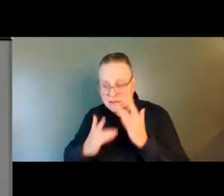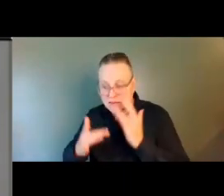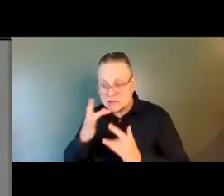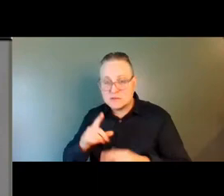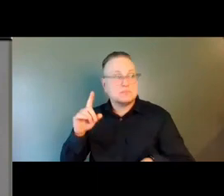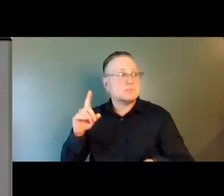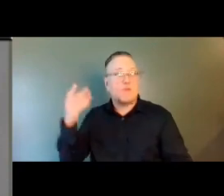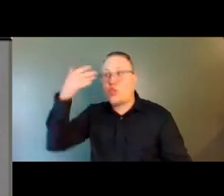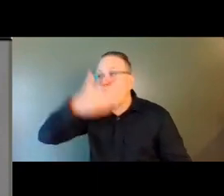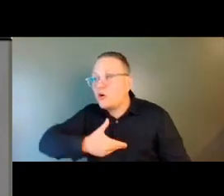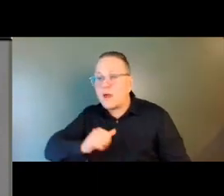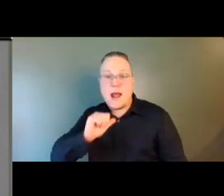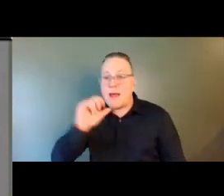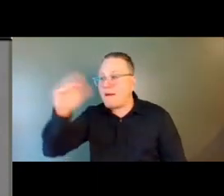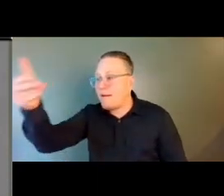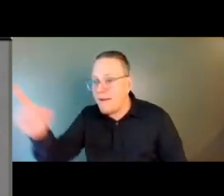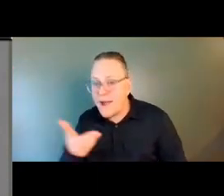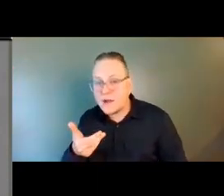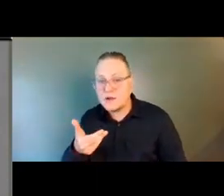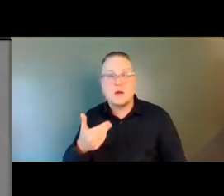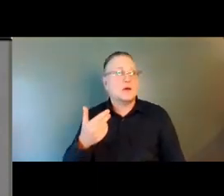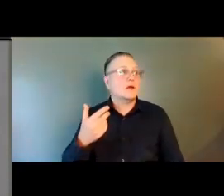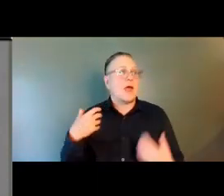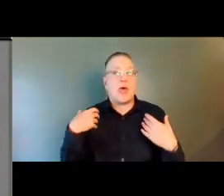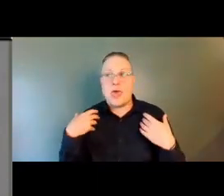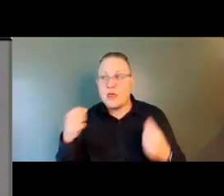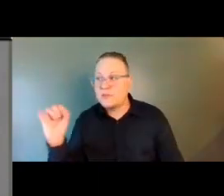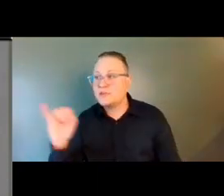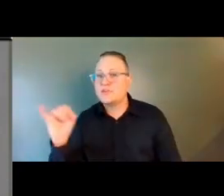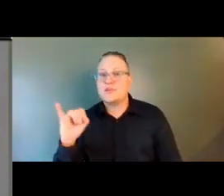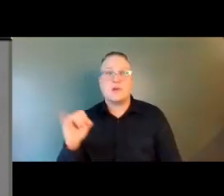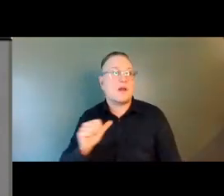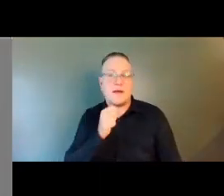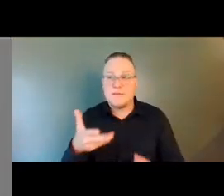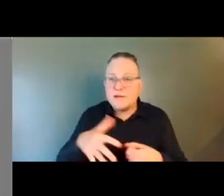overlooked on career growth and development opportunities. Thank you.